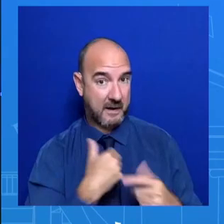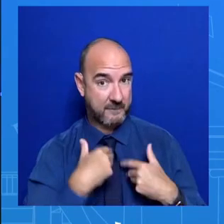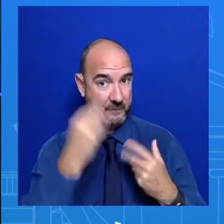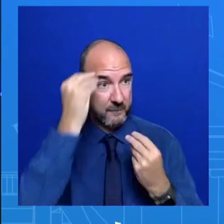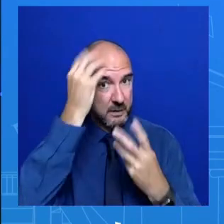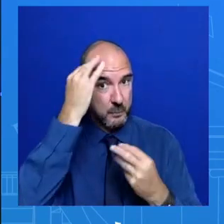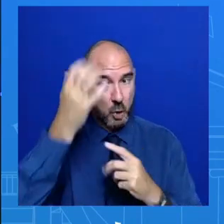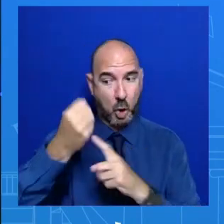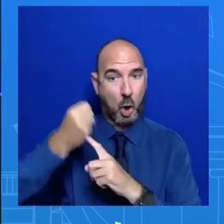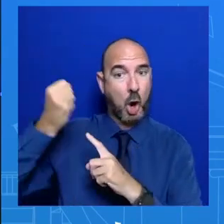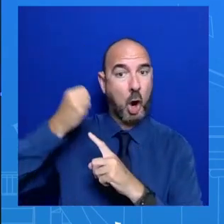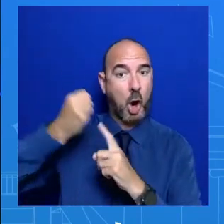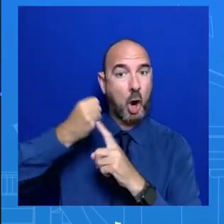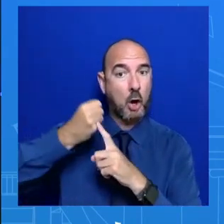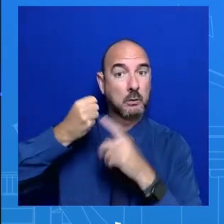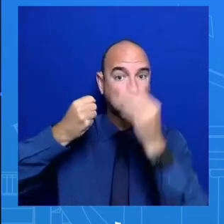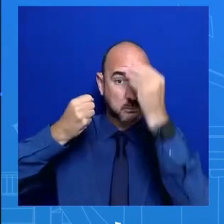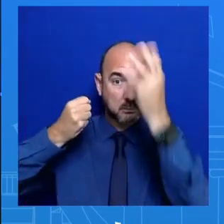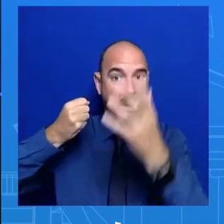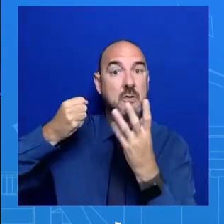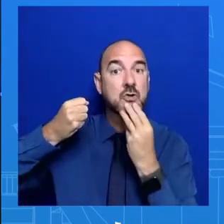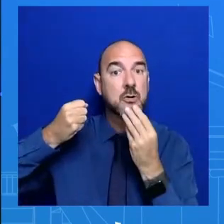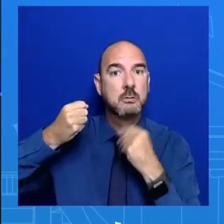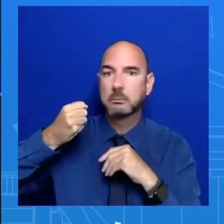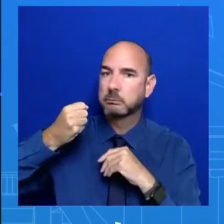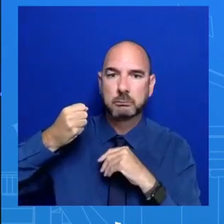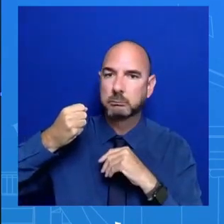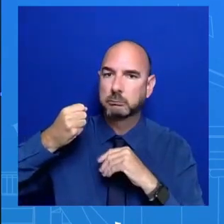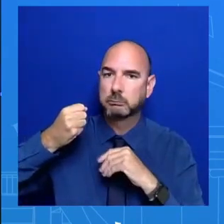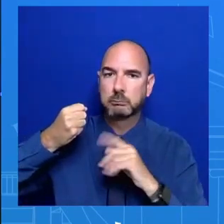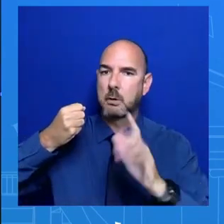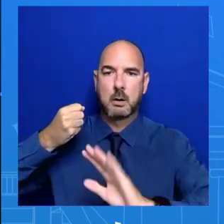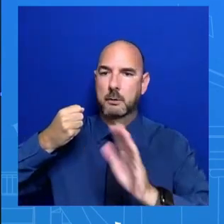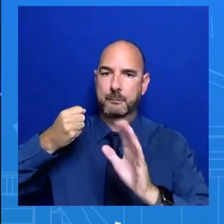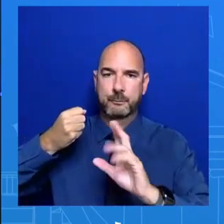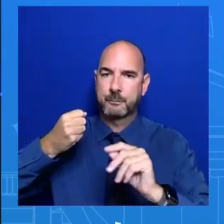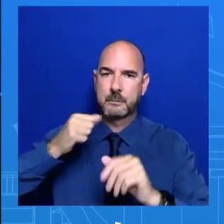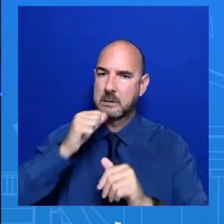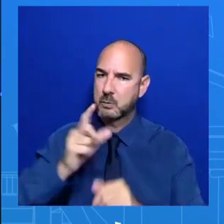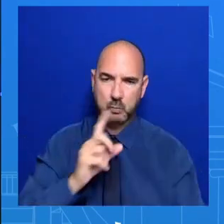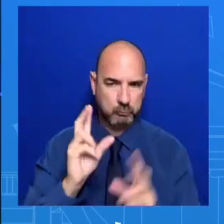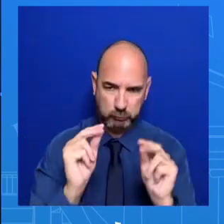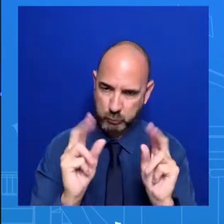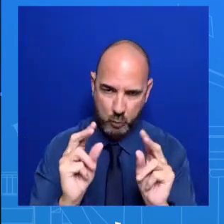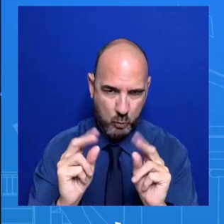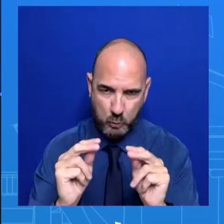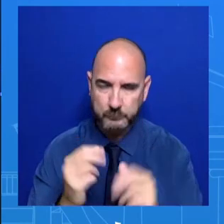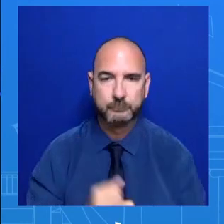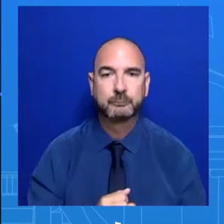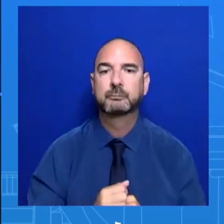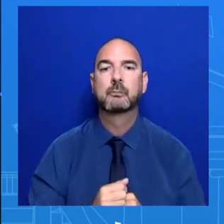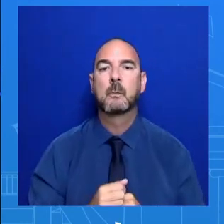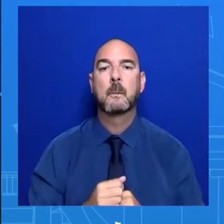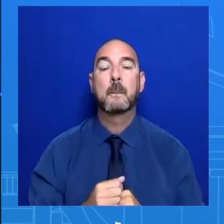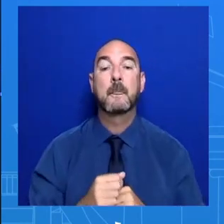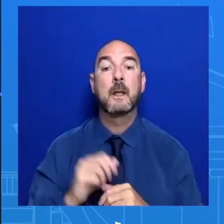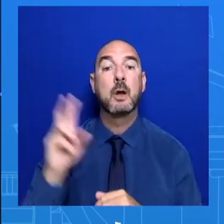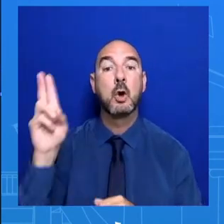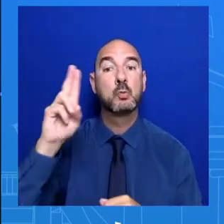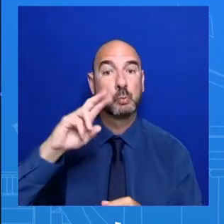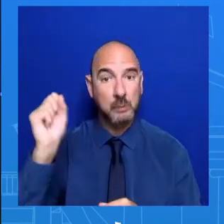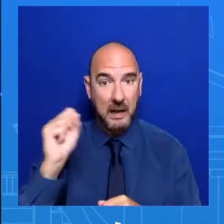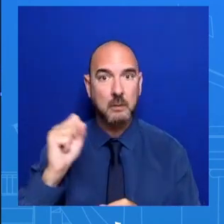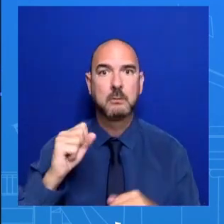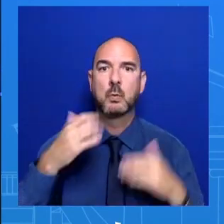terrorist who was responsible for October 7th. The fact is that the United States has provided an intense